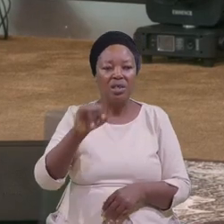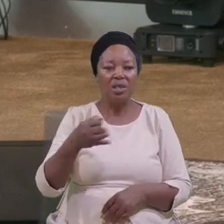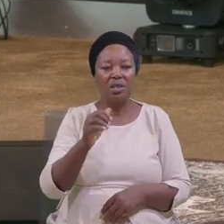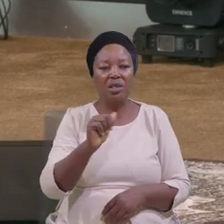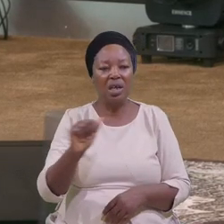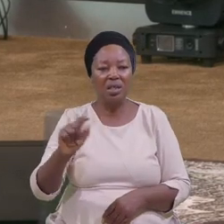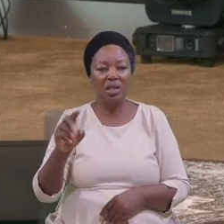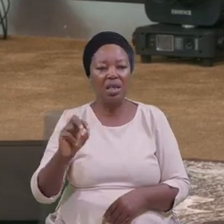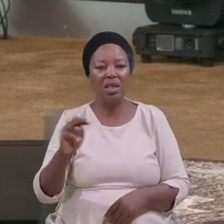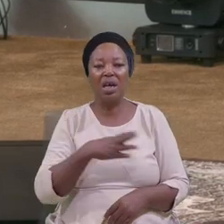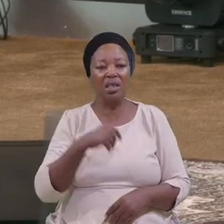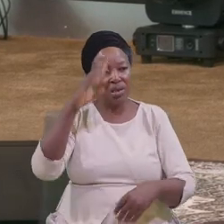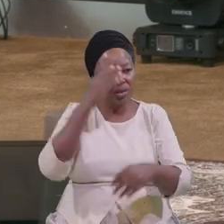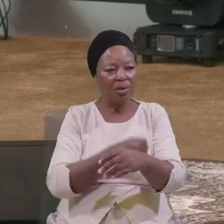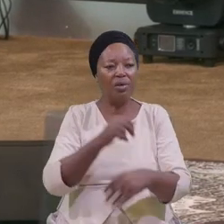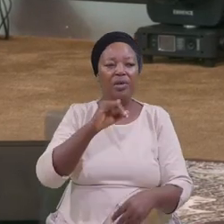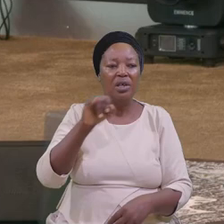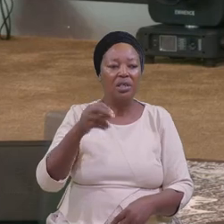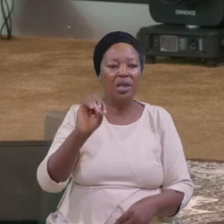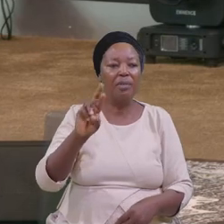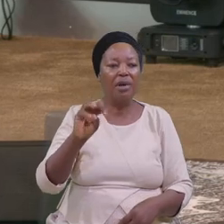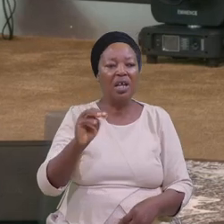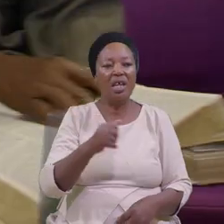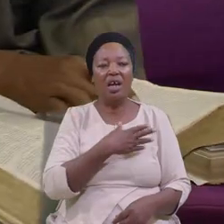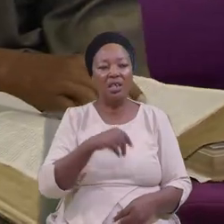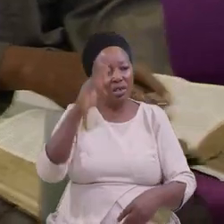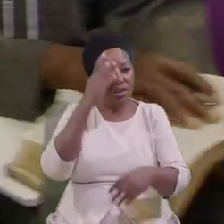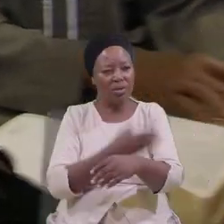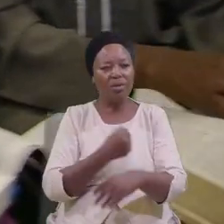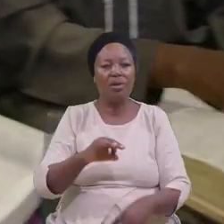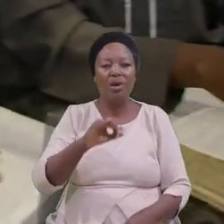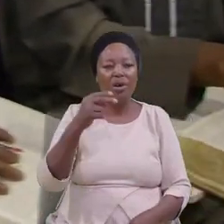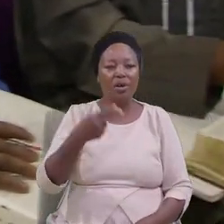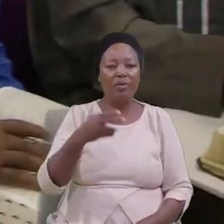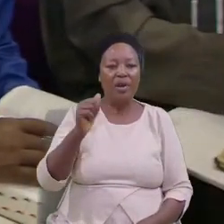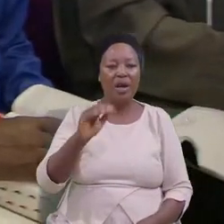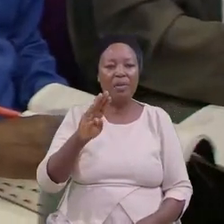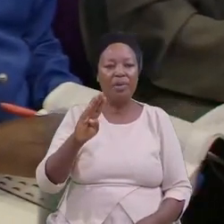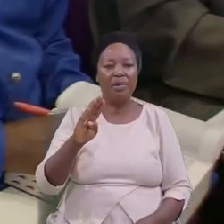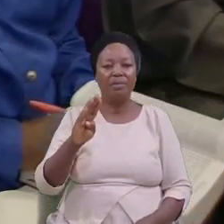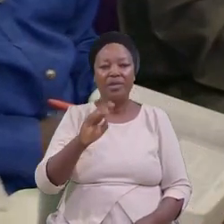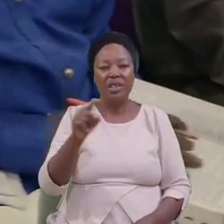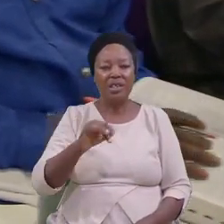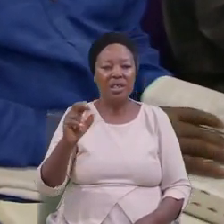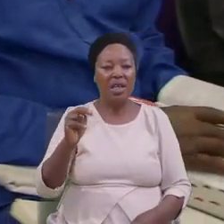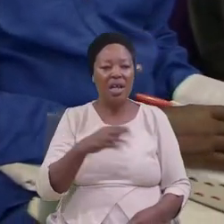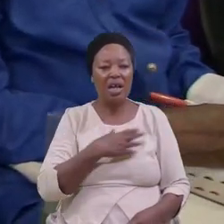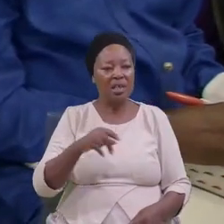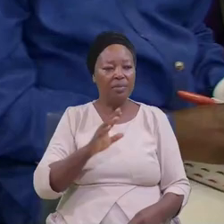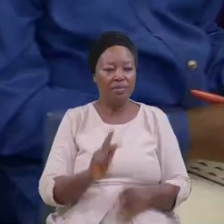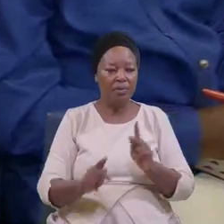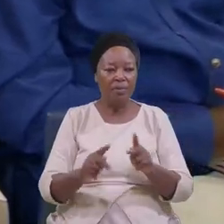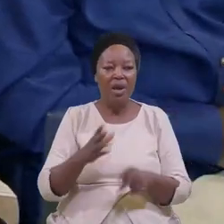of Jeremiah, the son of Habazaniah, and his brethren, and all his sons, and